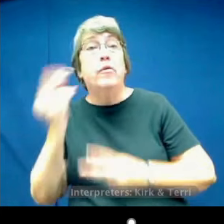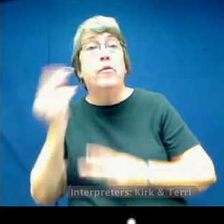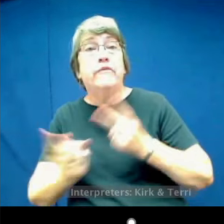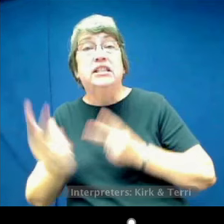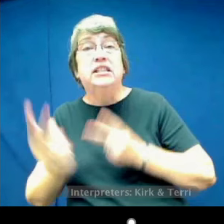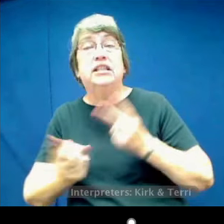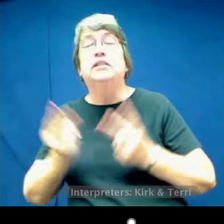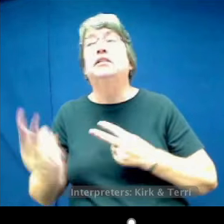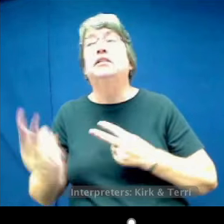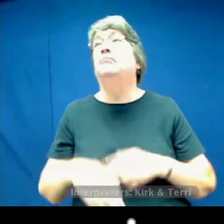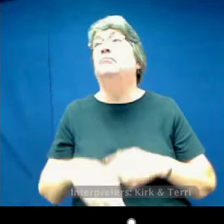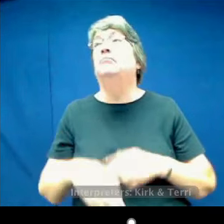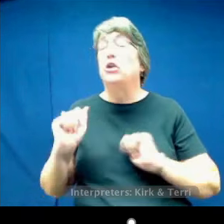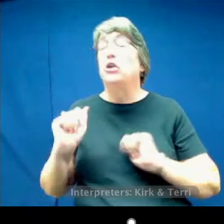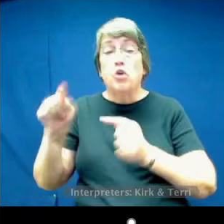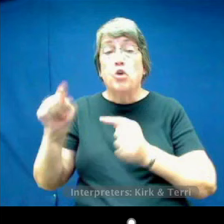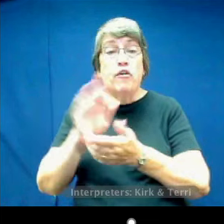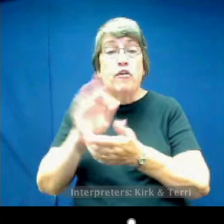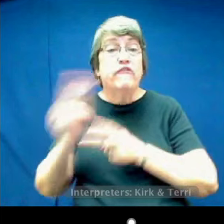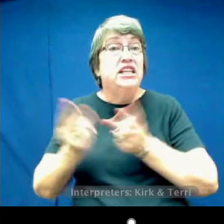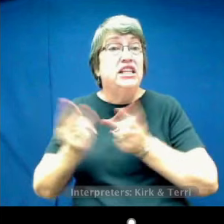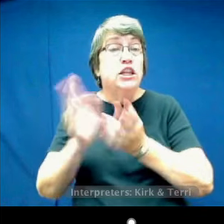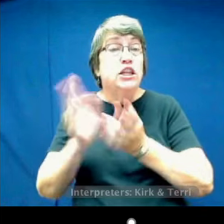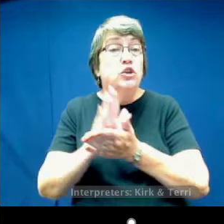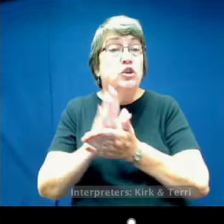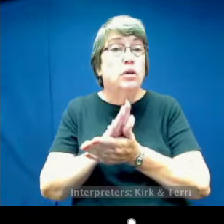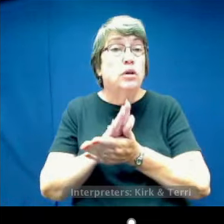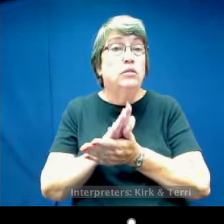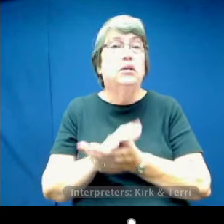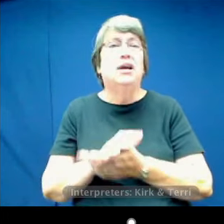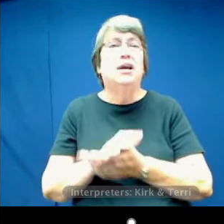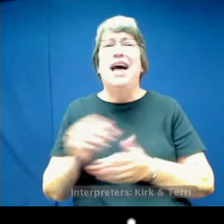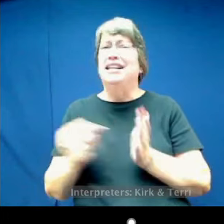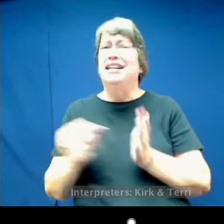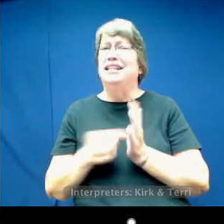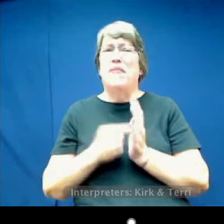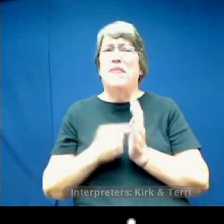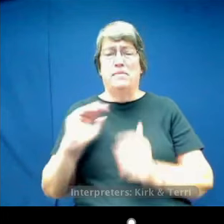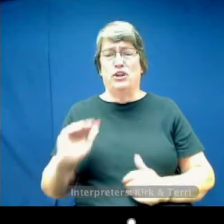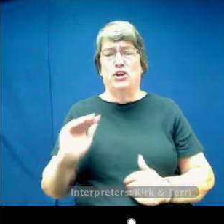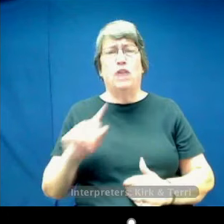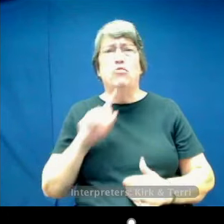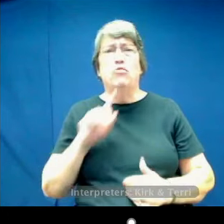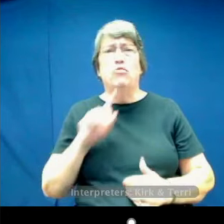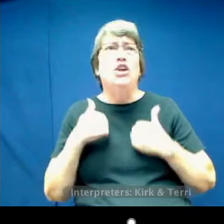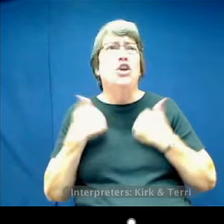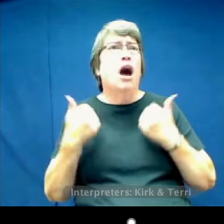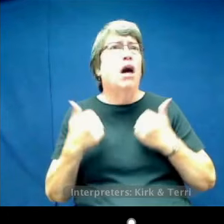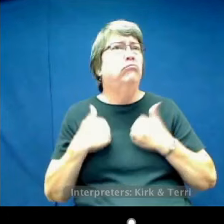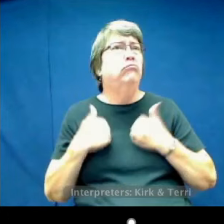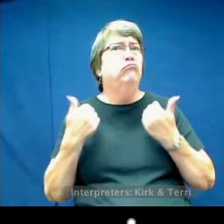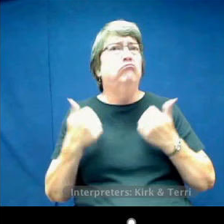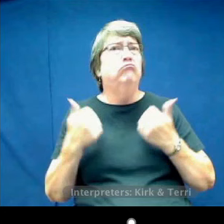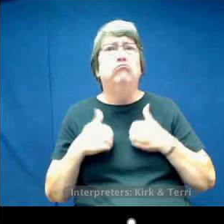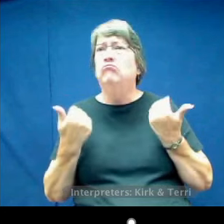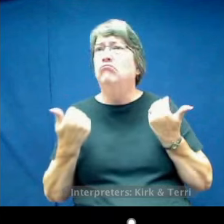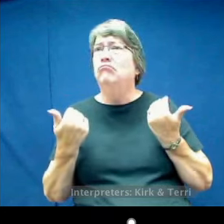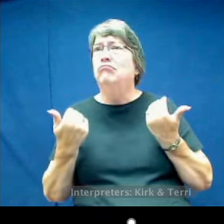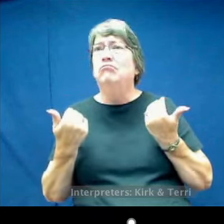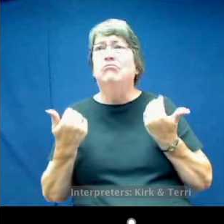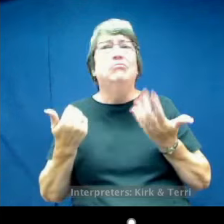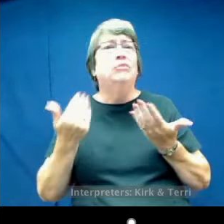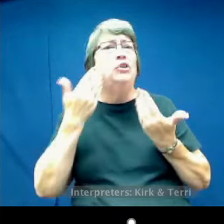evaluations. Sometimes the child is too young to personally exercise a privilege of confidentiality